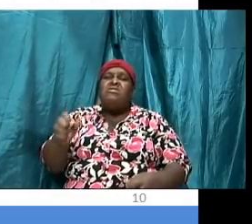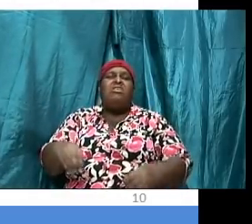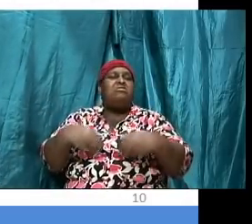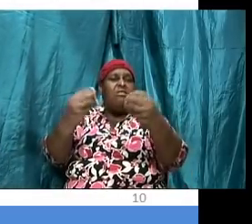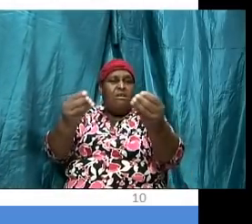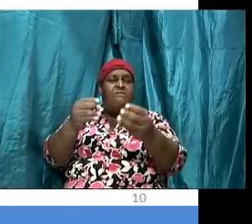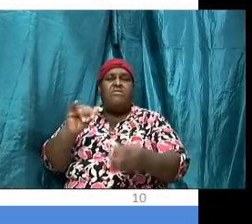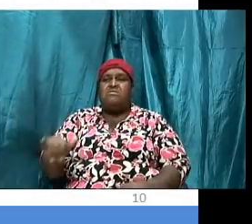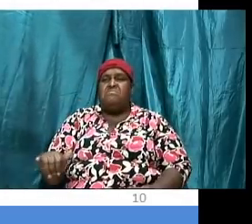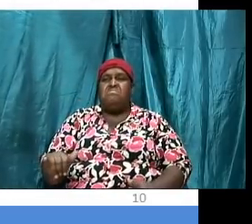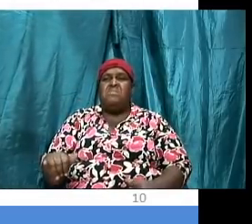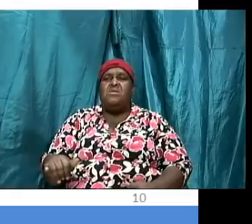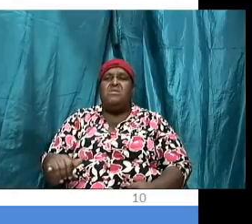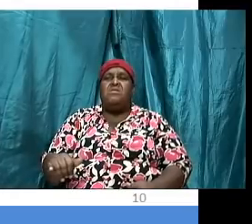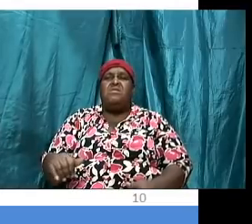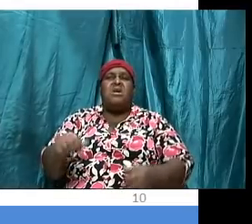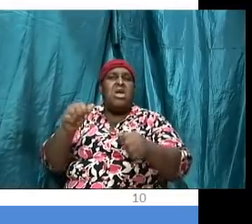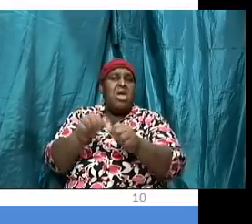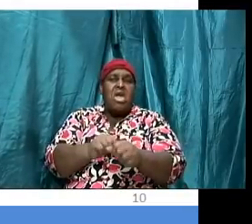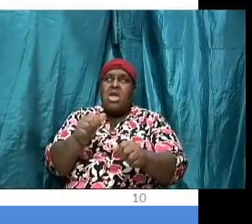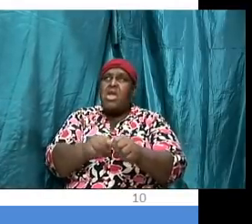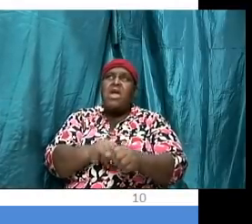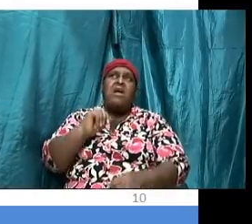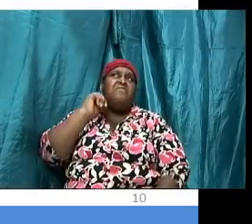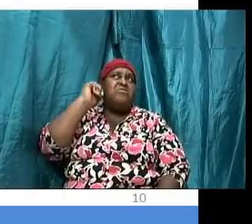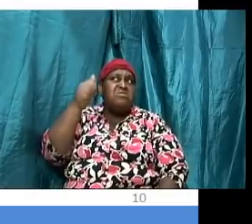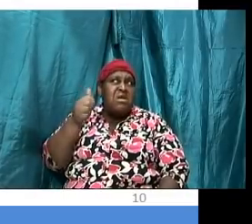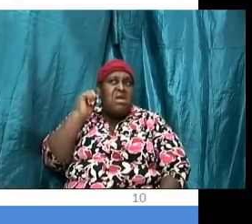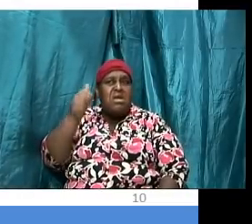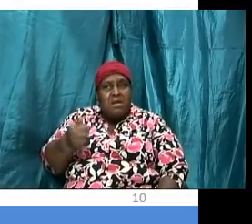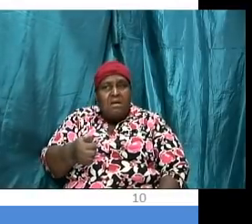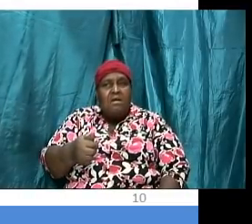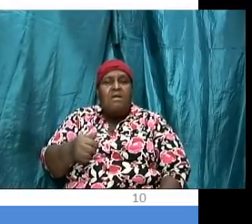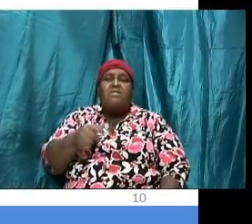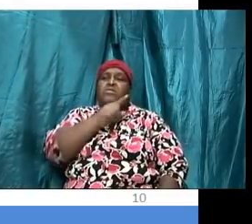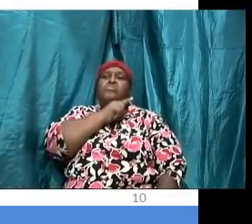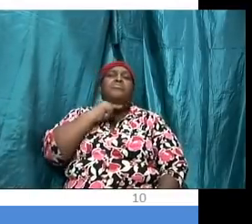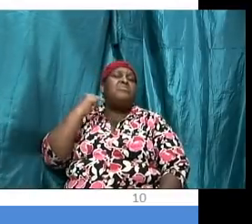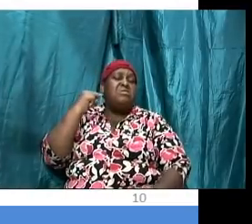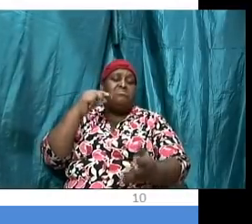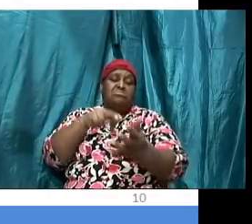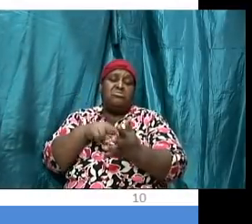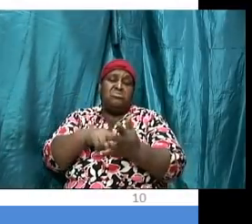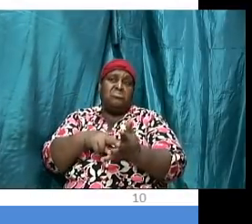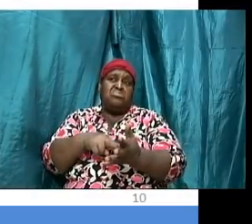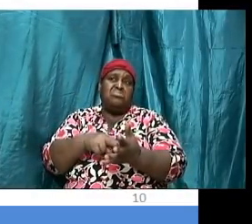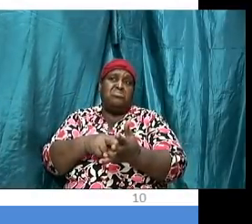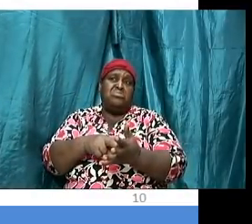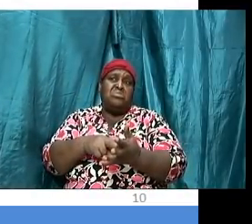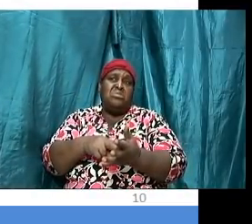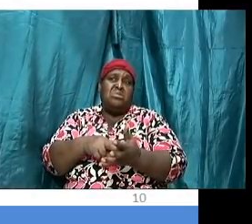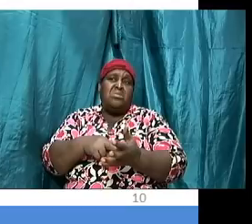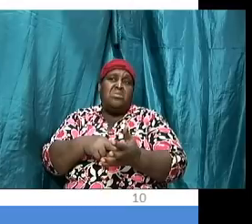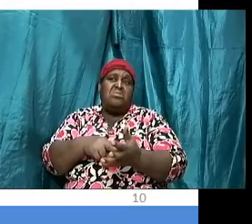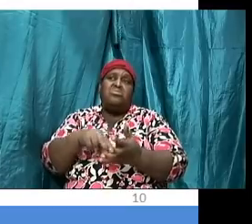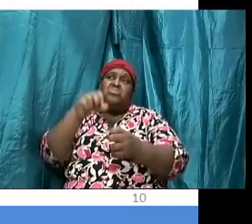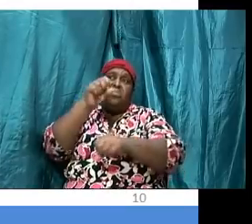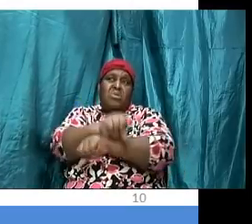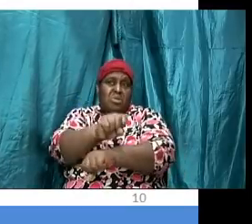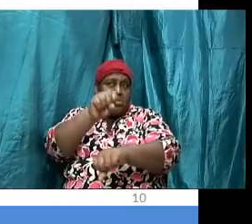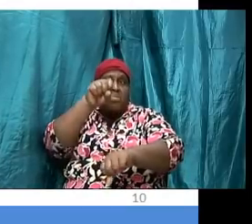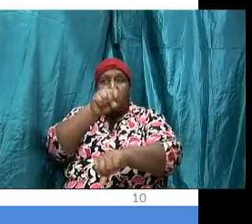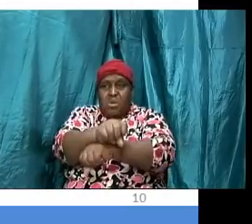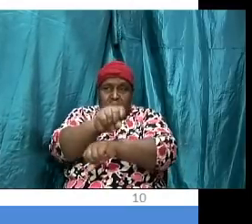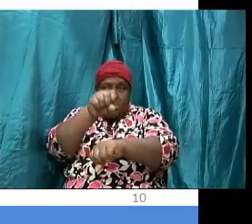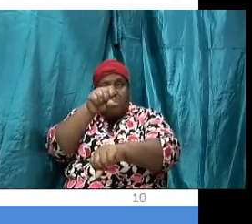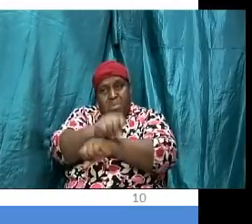So every single day, the priest stood, a posture of work, a